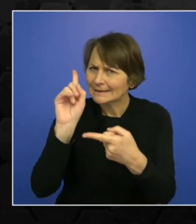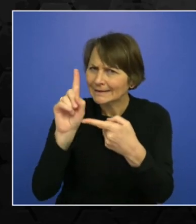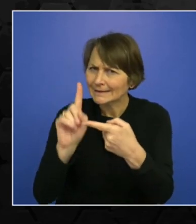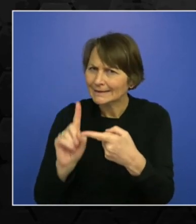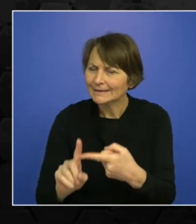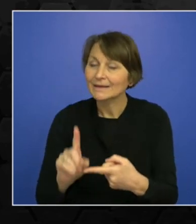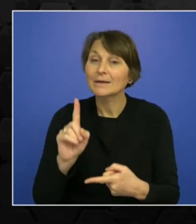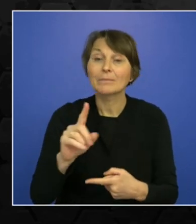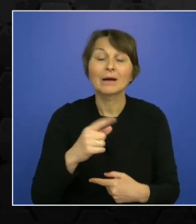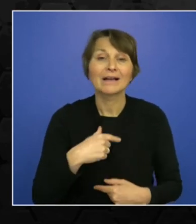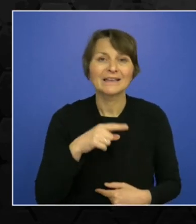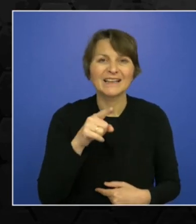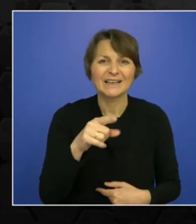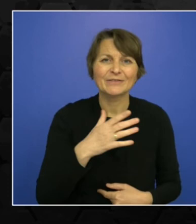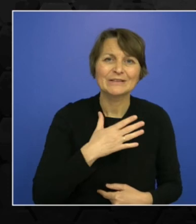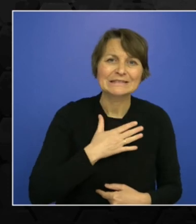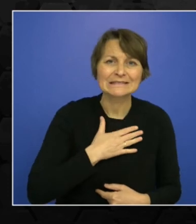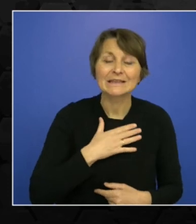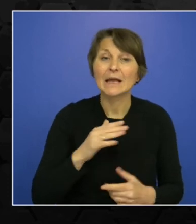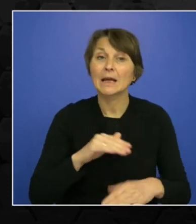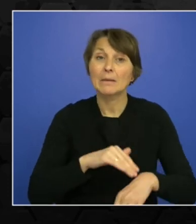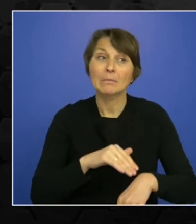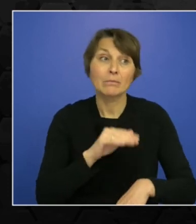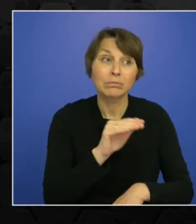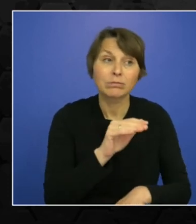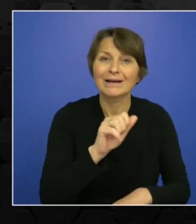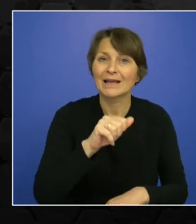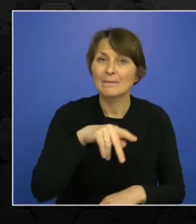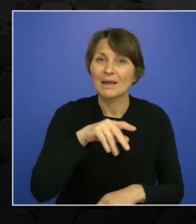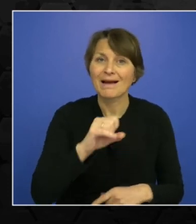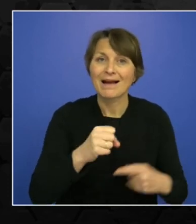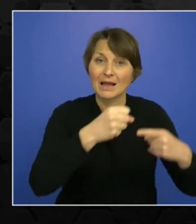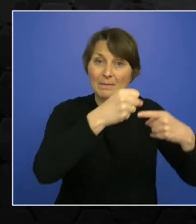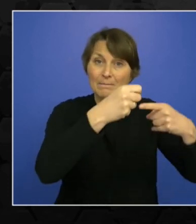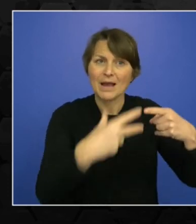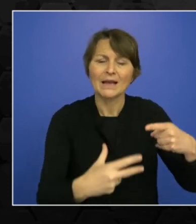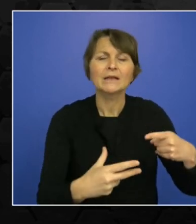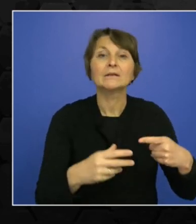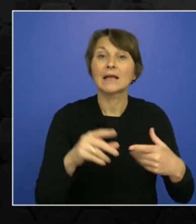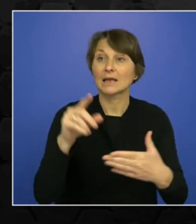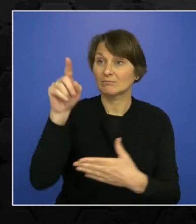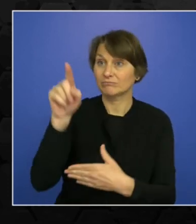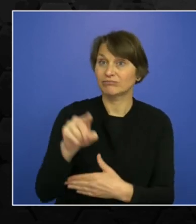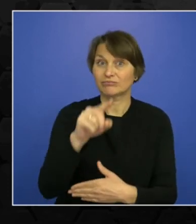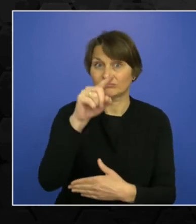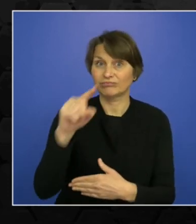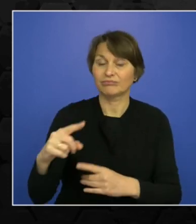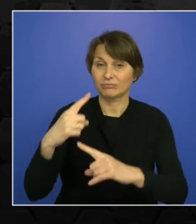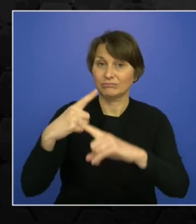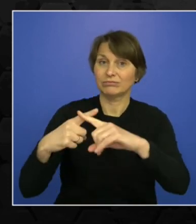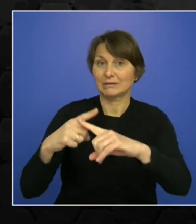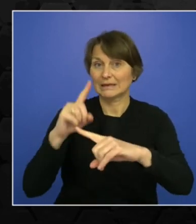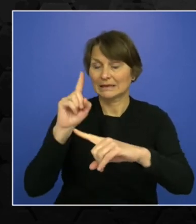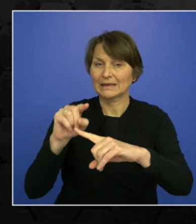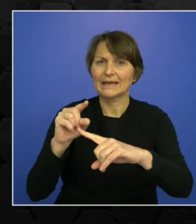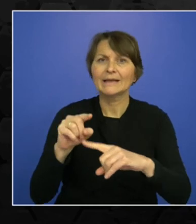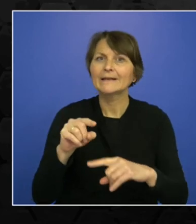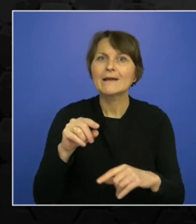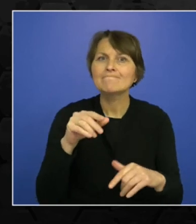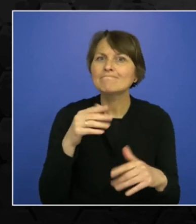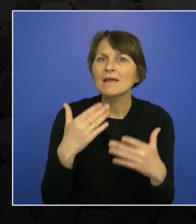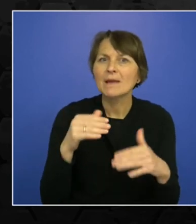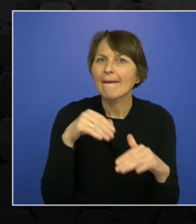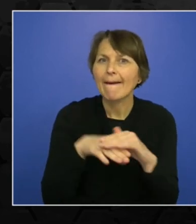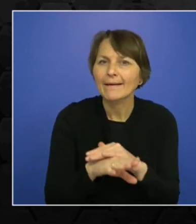is calling to the API, like an application or something, and then you just delete that, you will lose all the access to it. Of